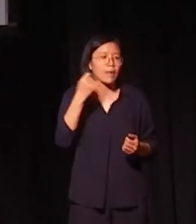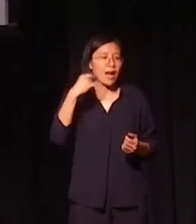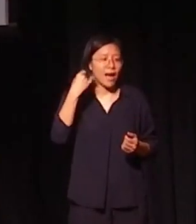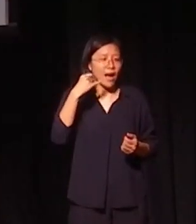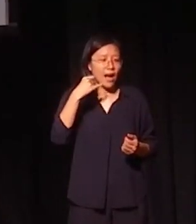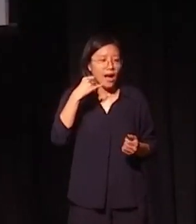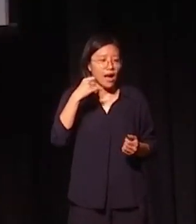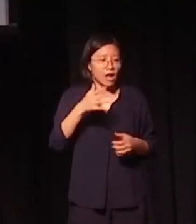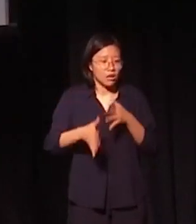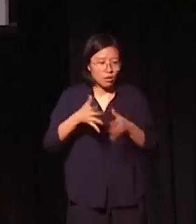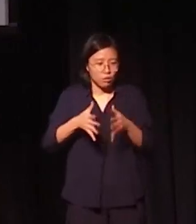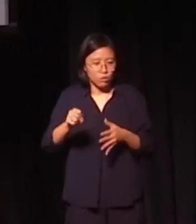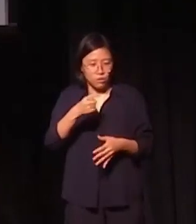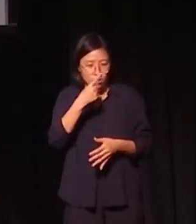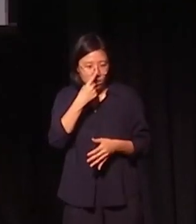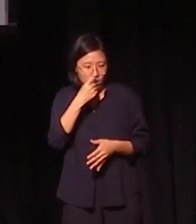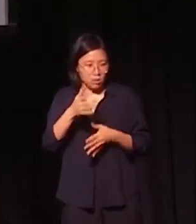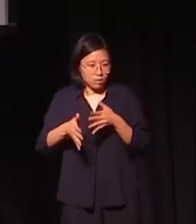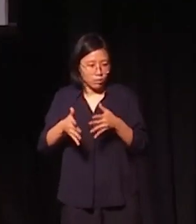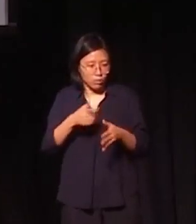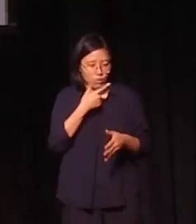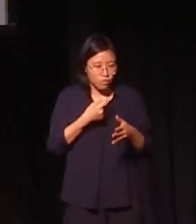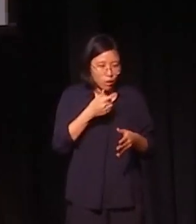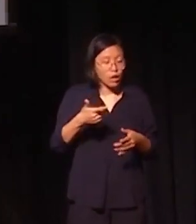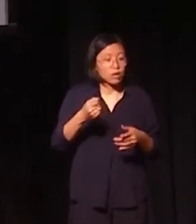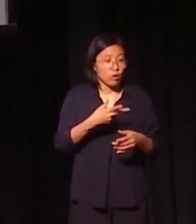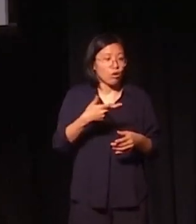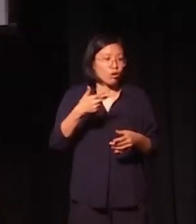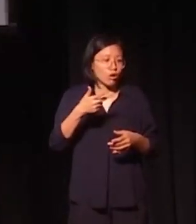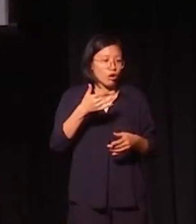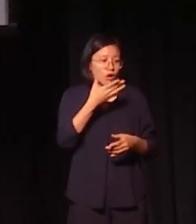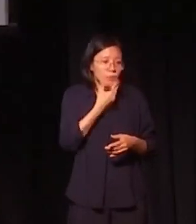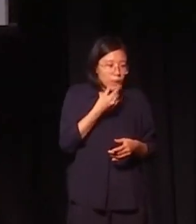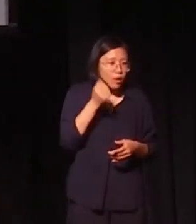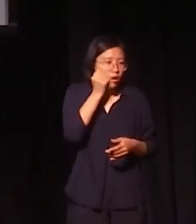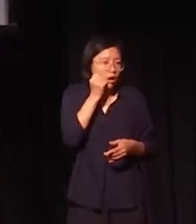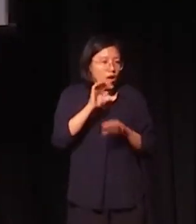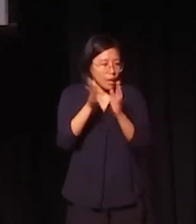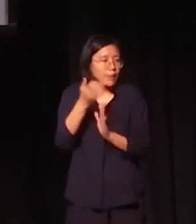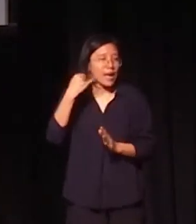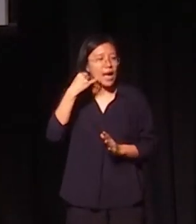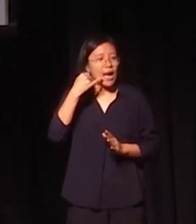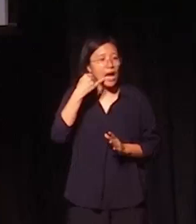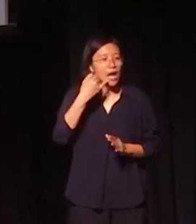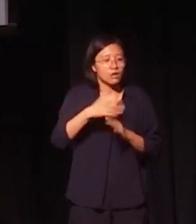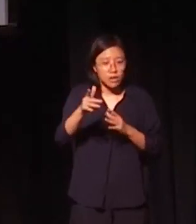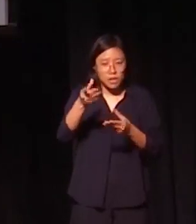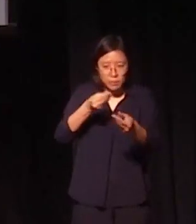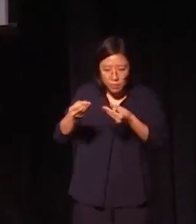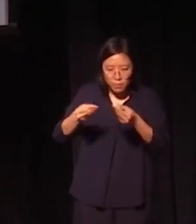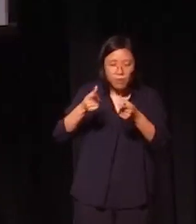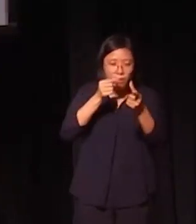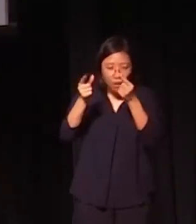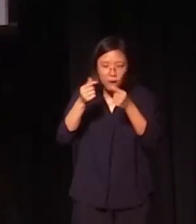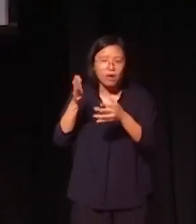and my grandparents were also deaf, so I was actually a bit of an anomaly in my family because I could hear. Everyone was like,